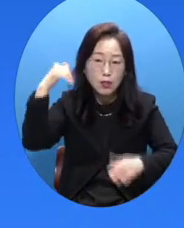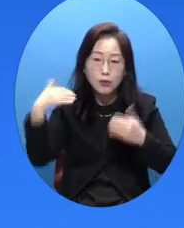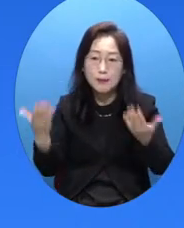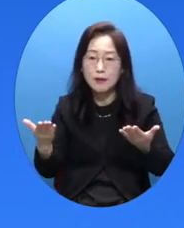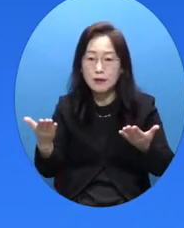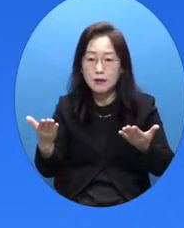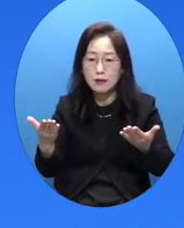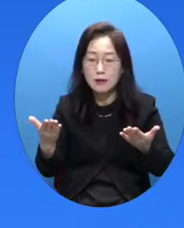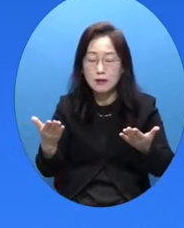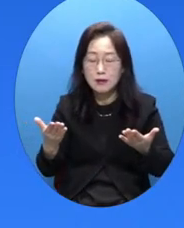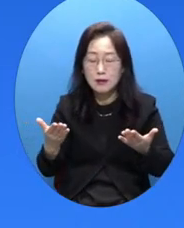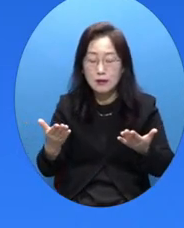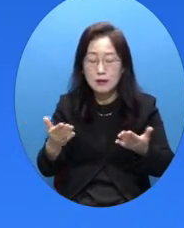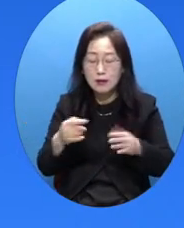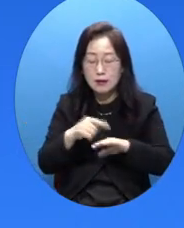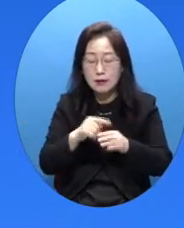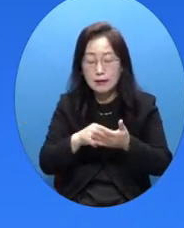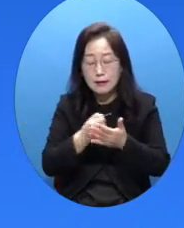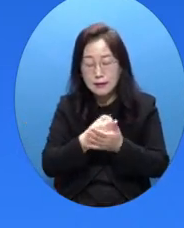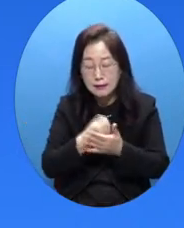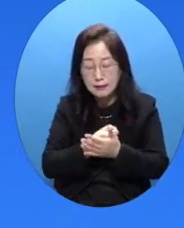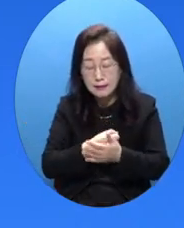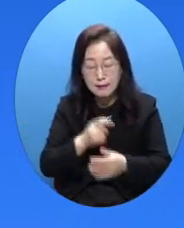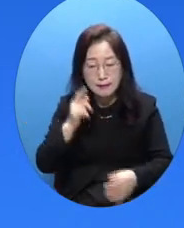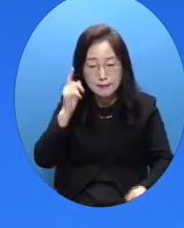more he did waited for days